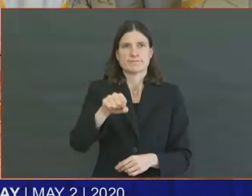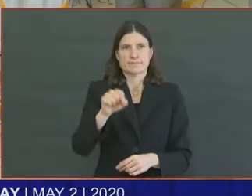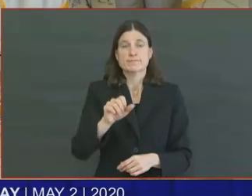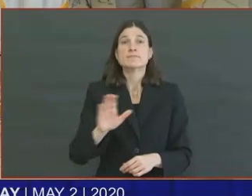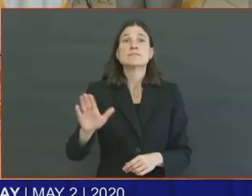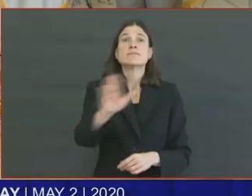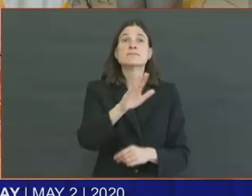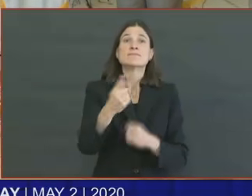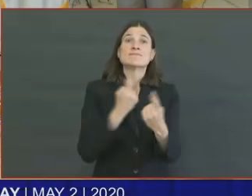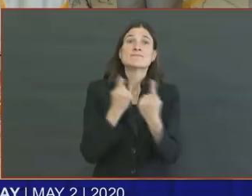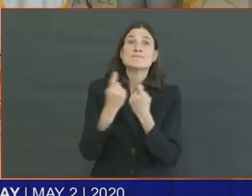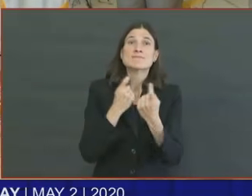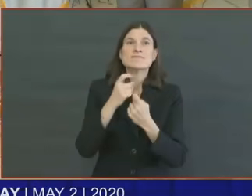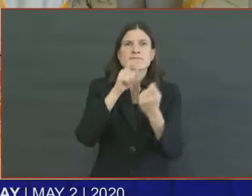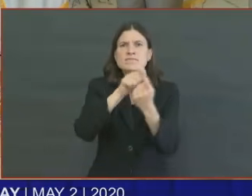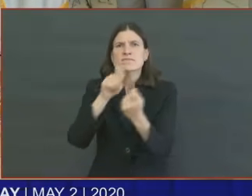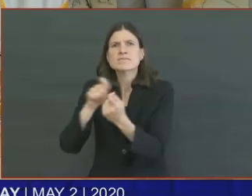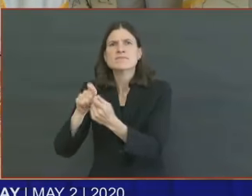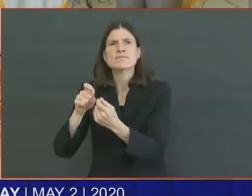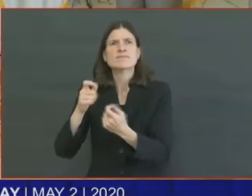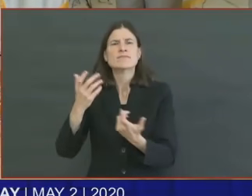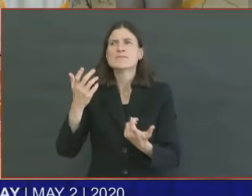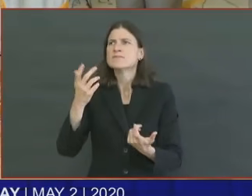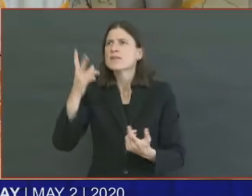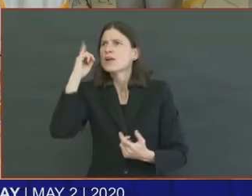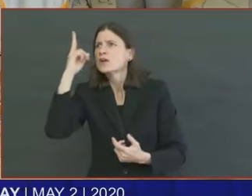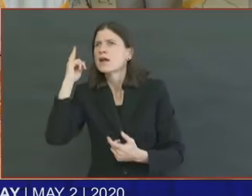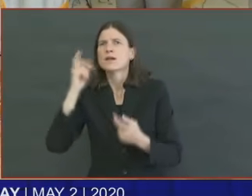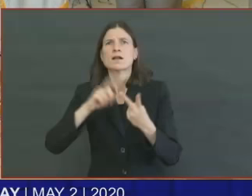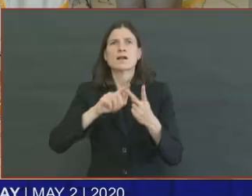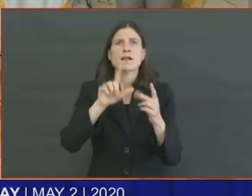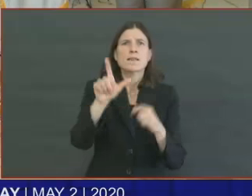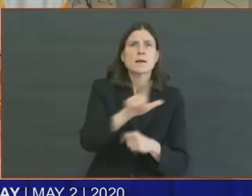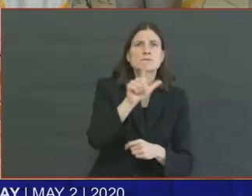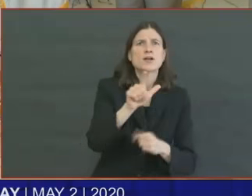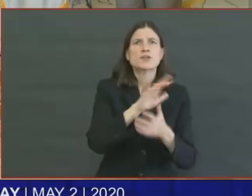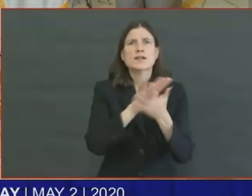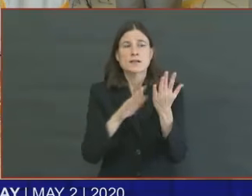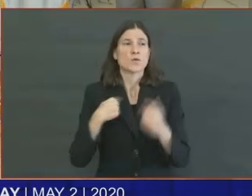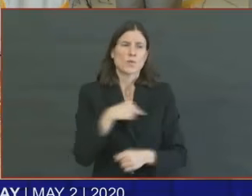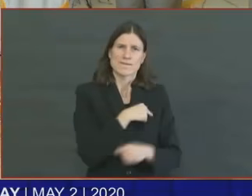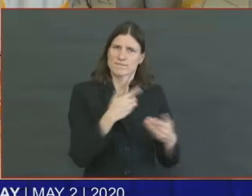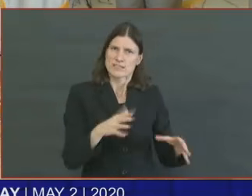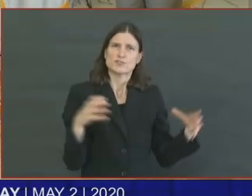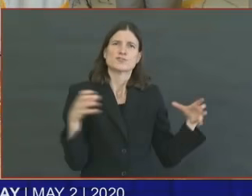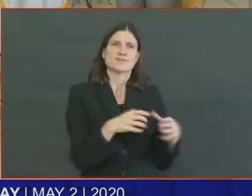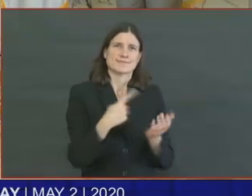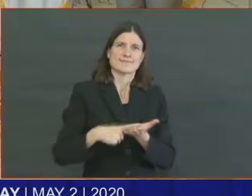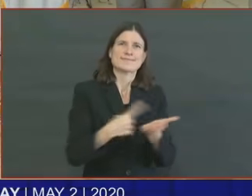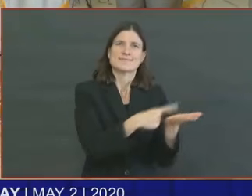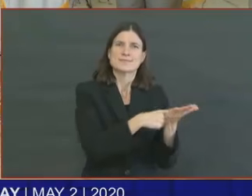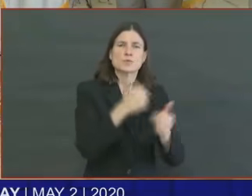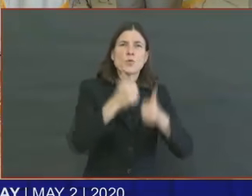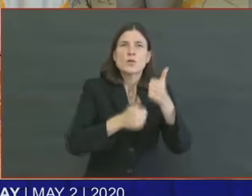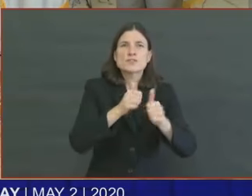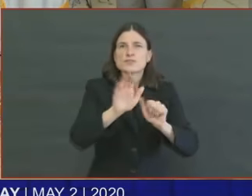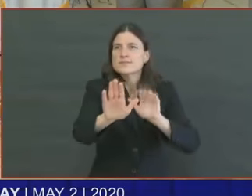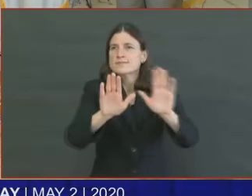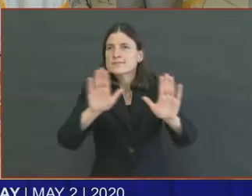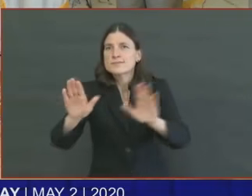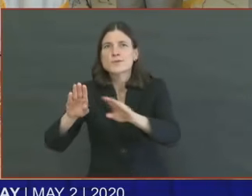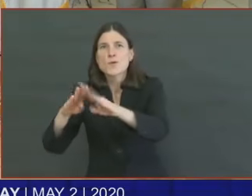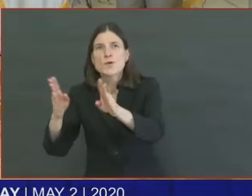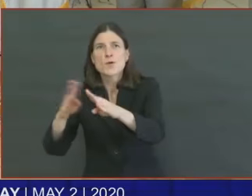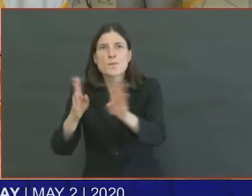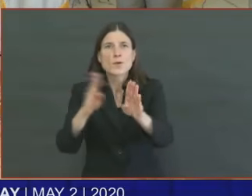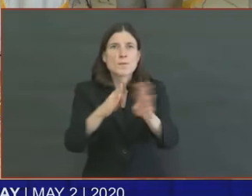day, all night, every day right now. The process of reopening our economy in phases under all